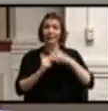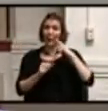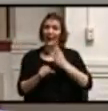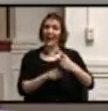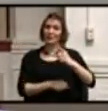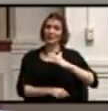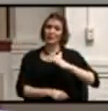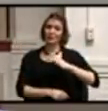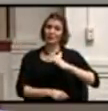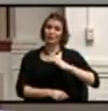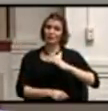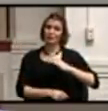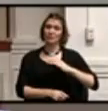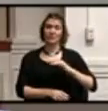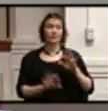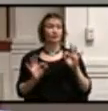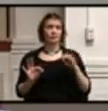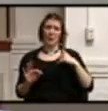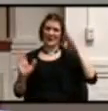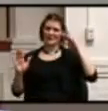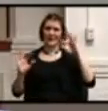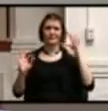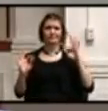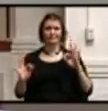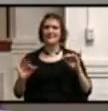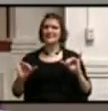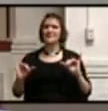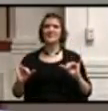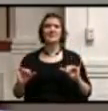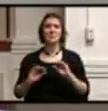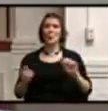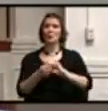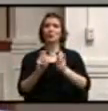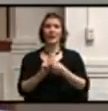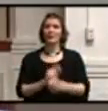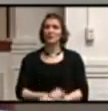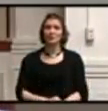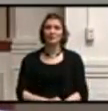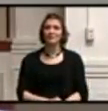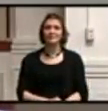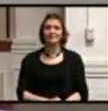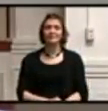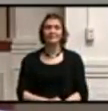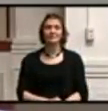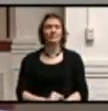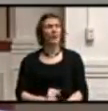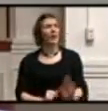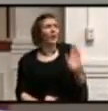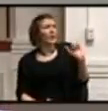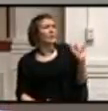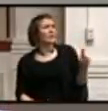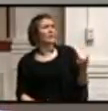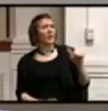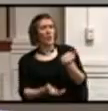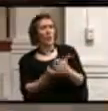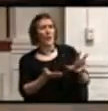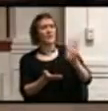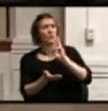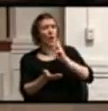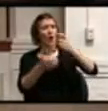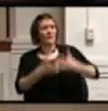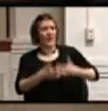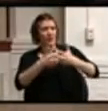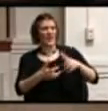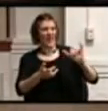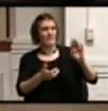And it basically performed as it's performed in the past, this past fiscal year. John, the wastewater treatment plant bond is done